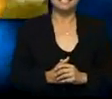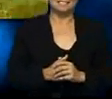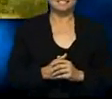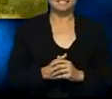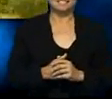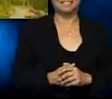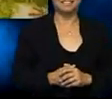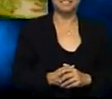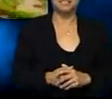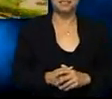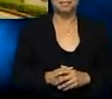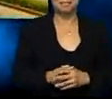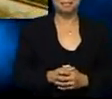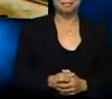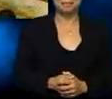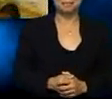Yay!